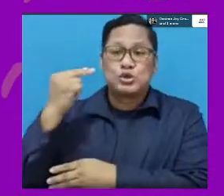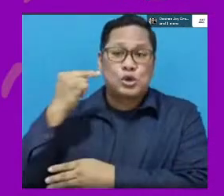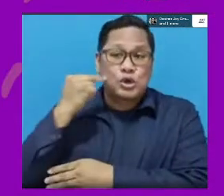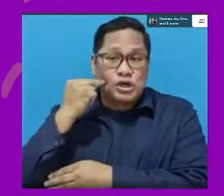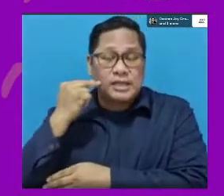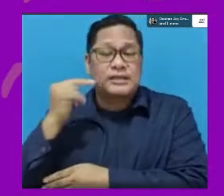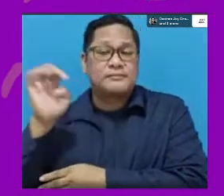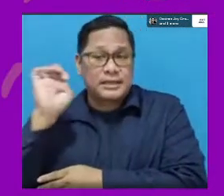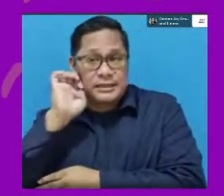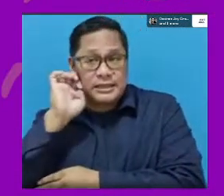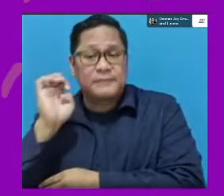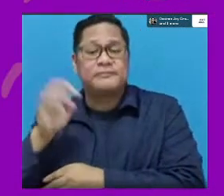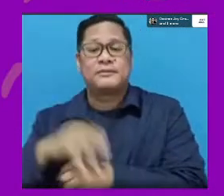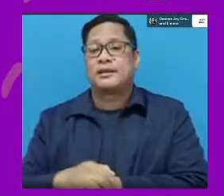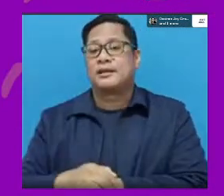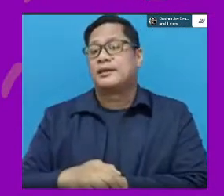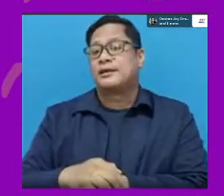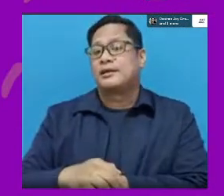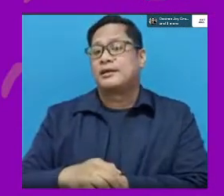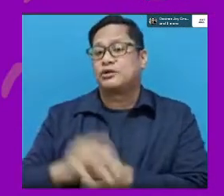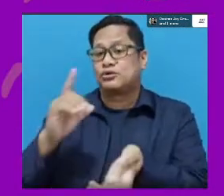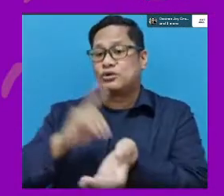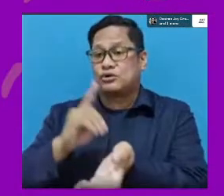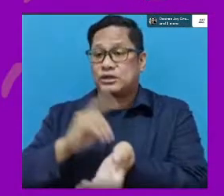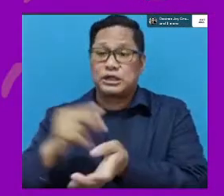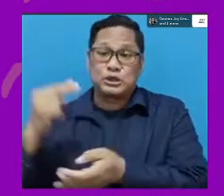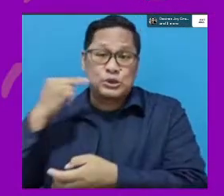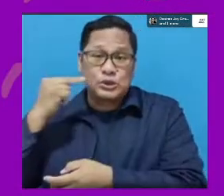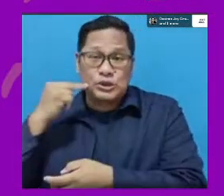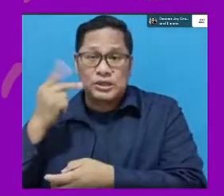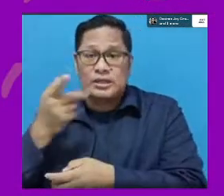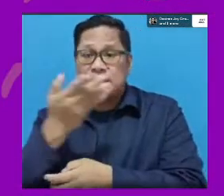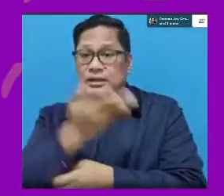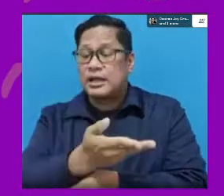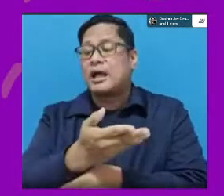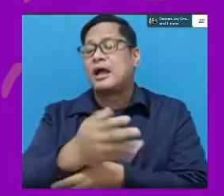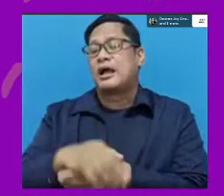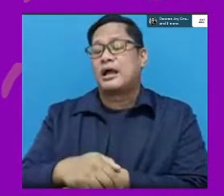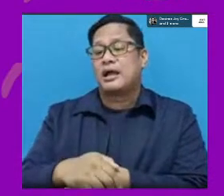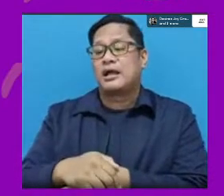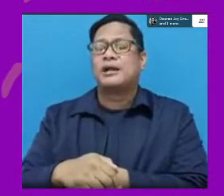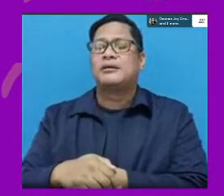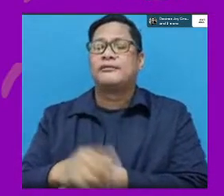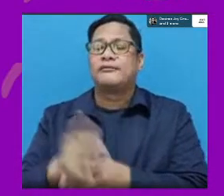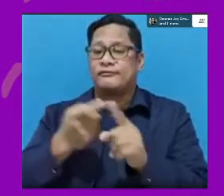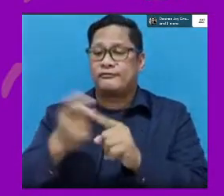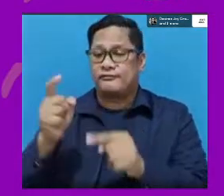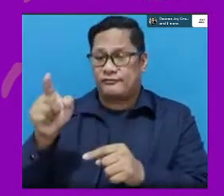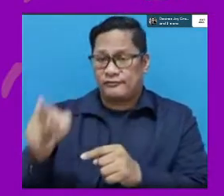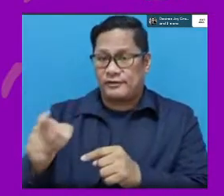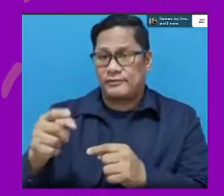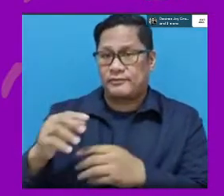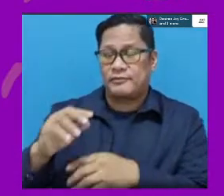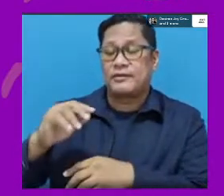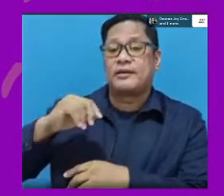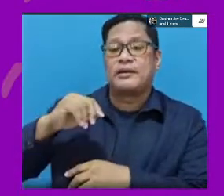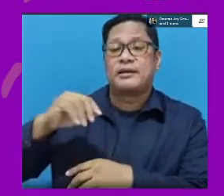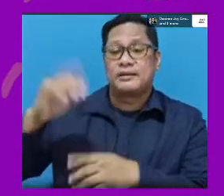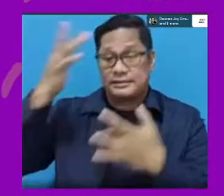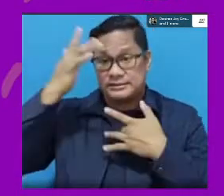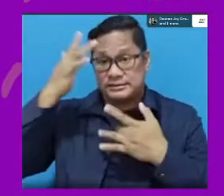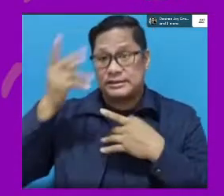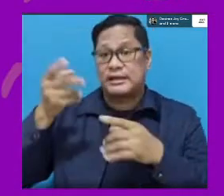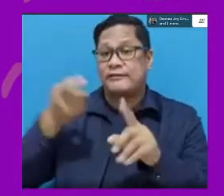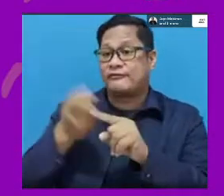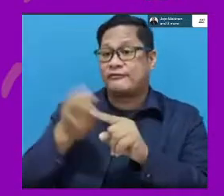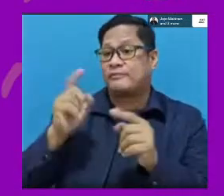Evangelista, MPM. Dr. Norilyn is currently Medical Officer 4 at Disease Prevention and Control Bureau at the